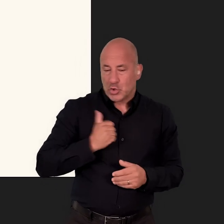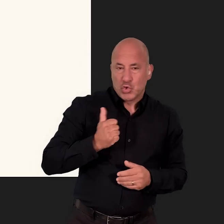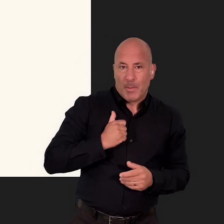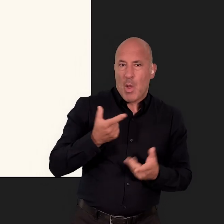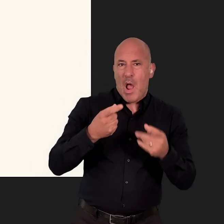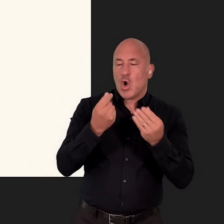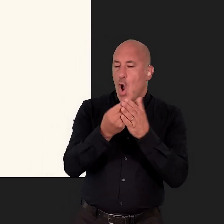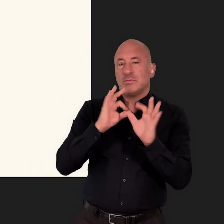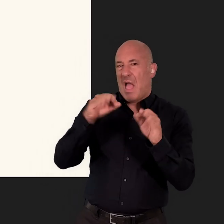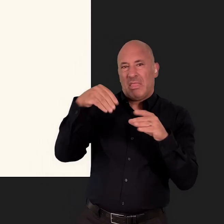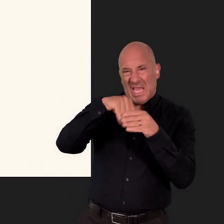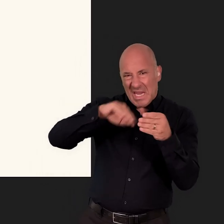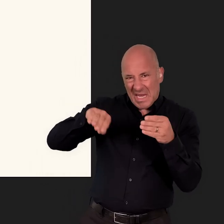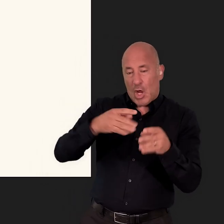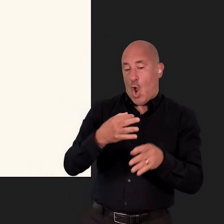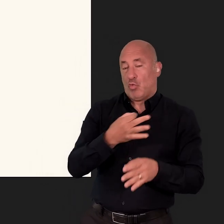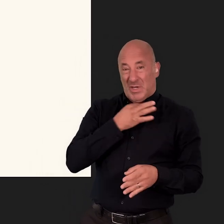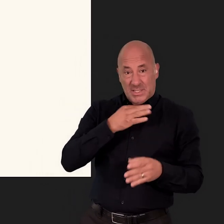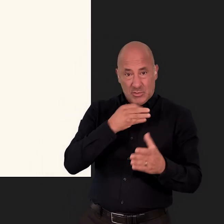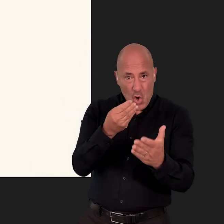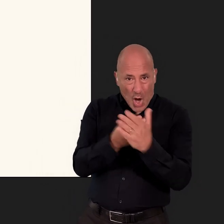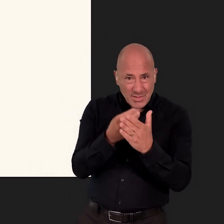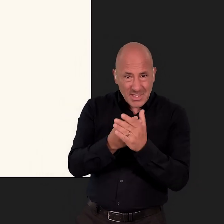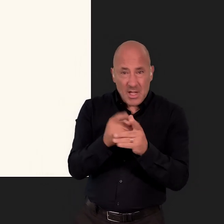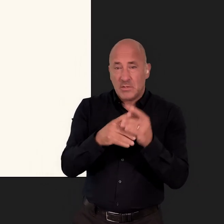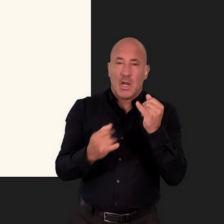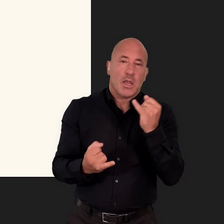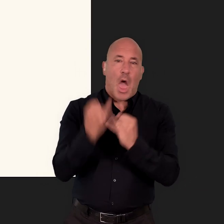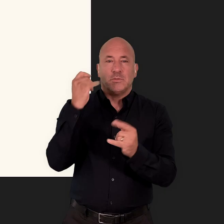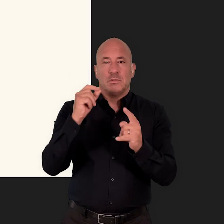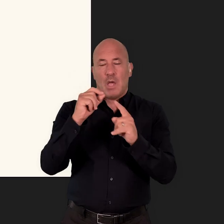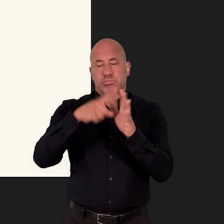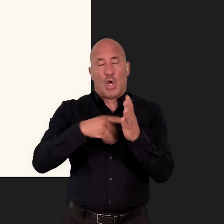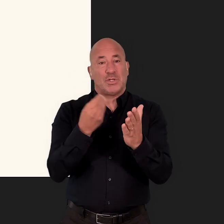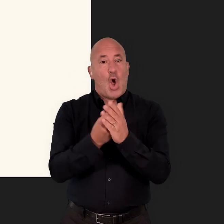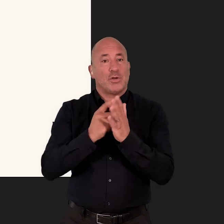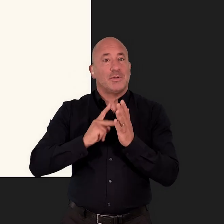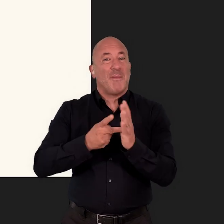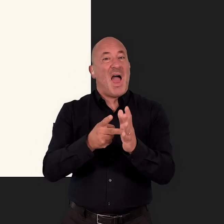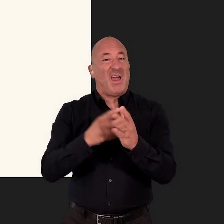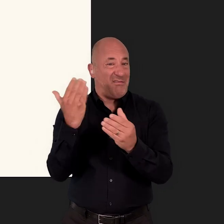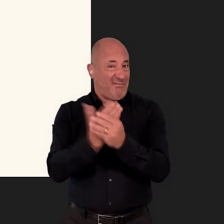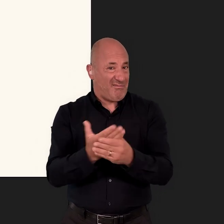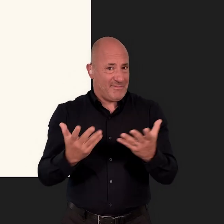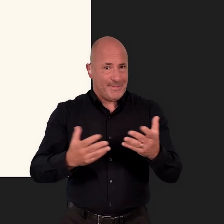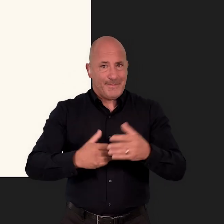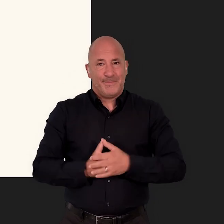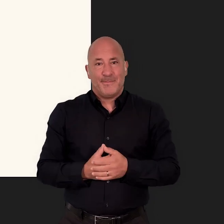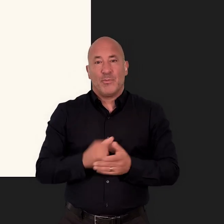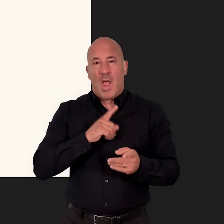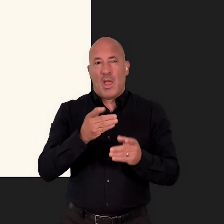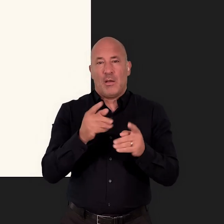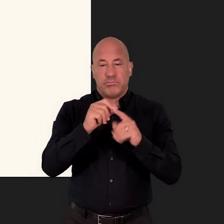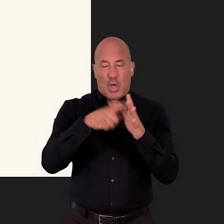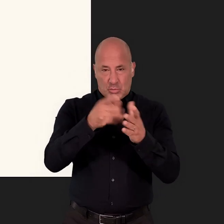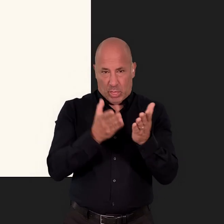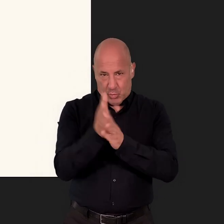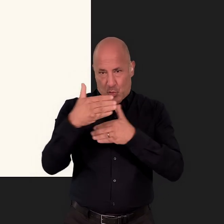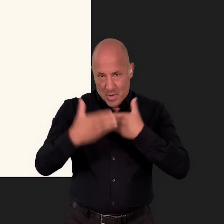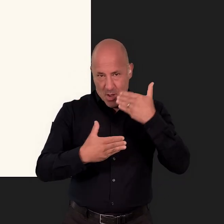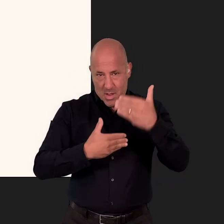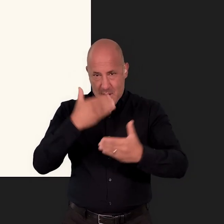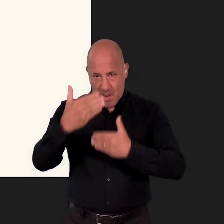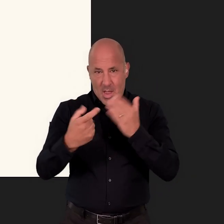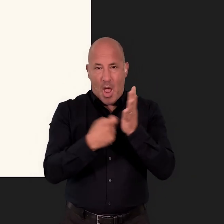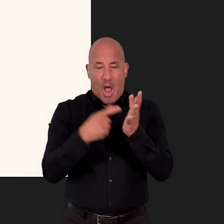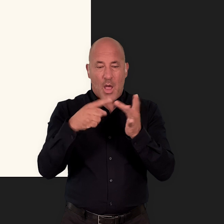costs, assumptions and exclusions, risk costing, and a final project cost plan. As you progress